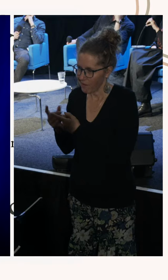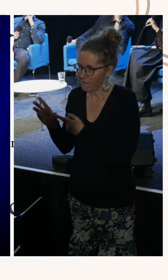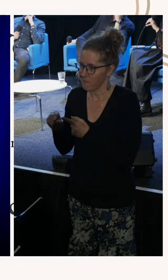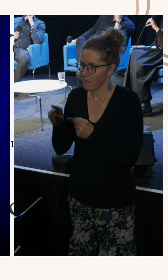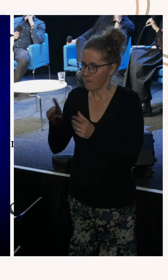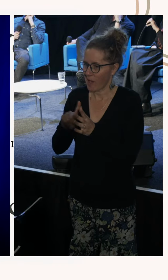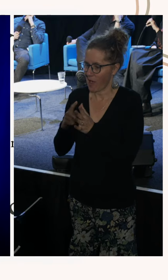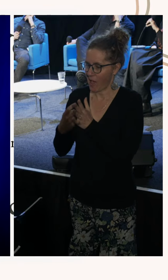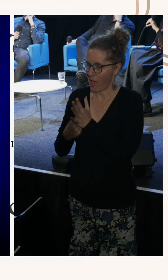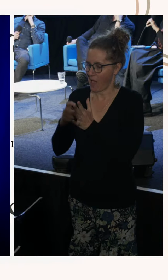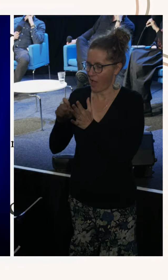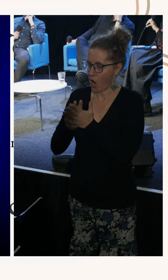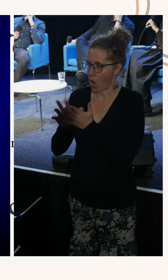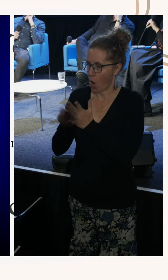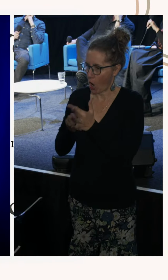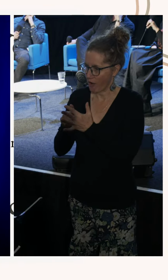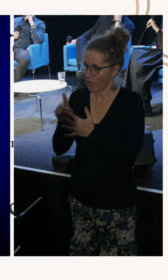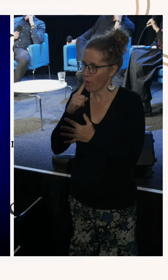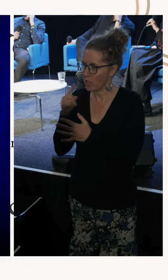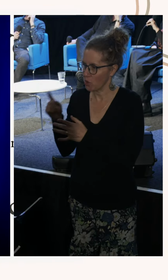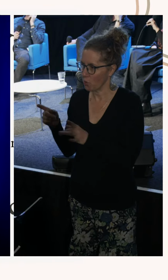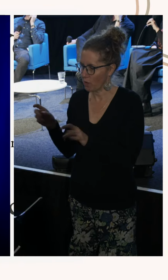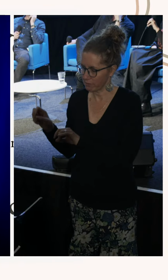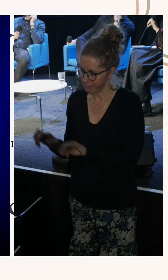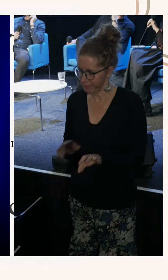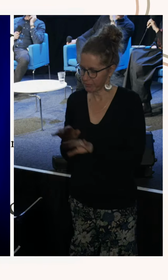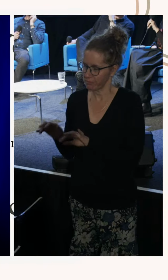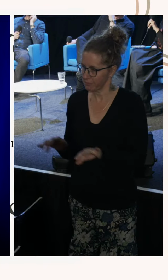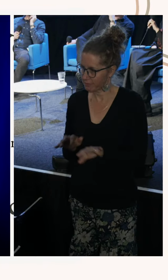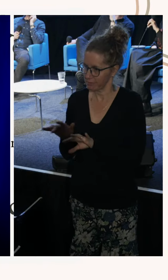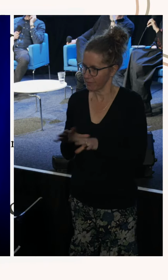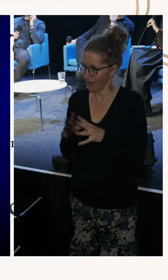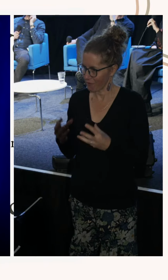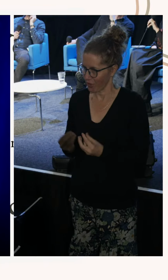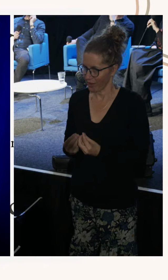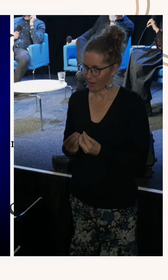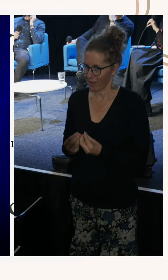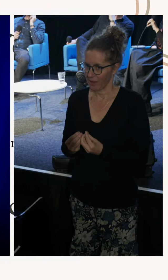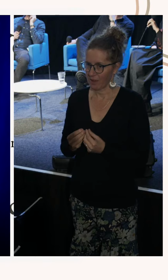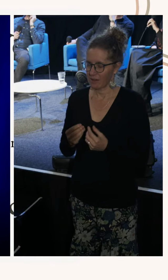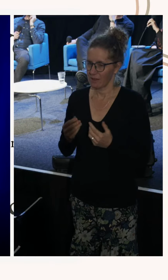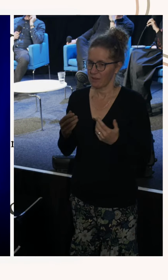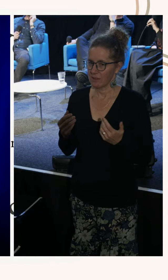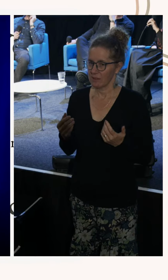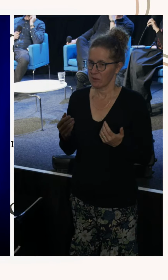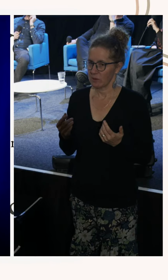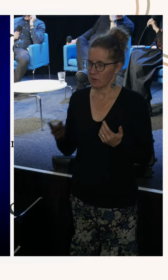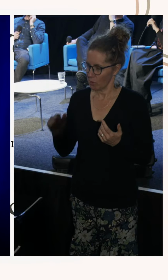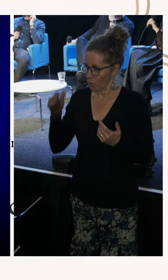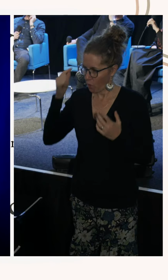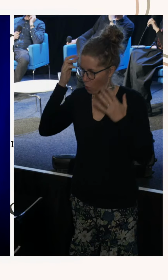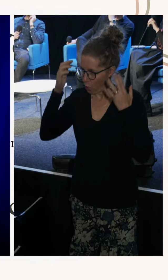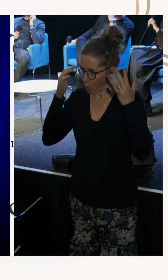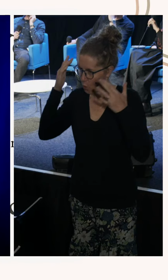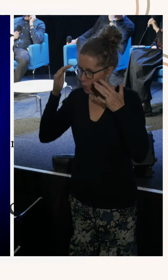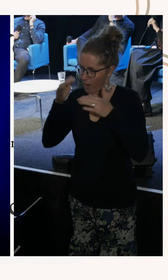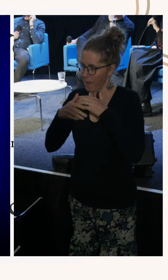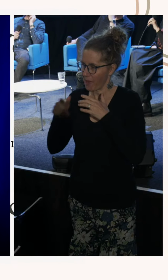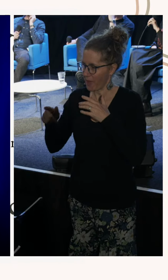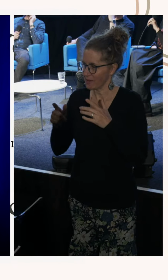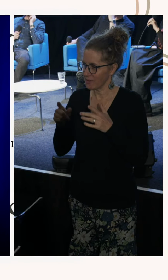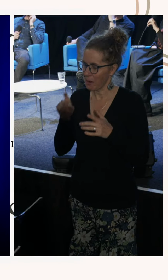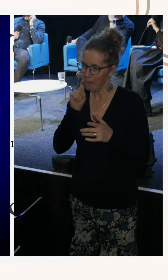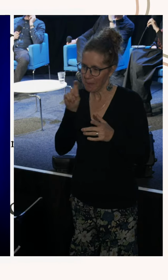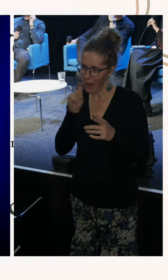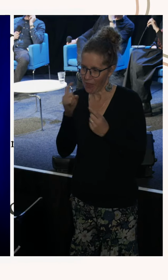you were in the process of digitising. And Jeff, we'd be curious as to any of your thoughts on any of this as well, if you've also got some strange things